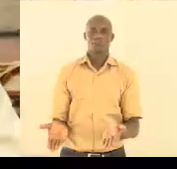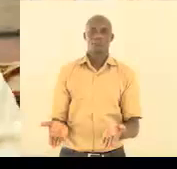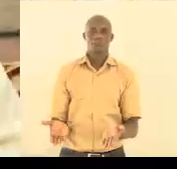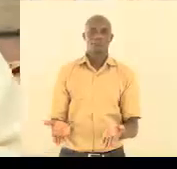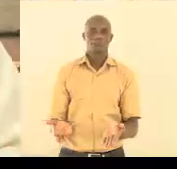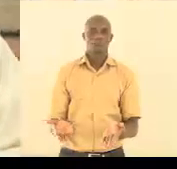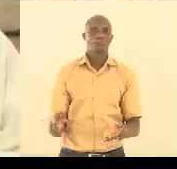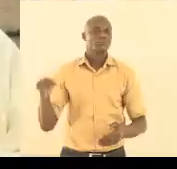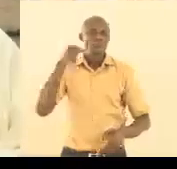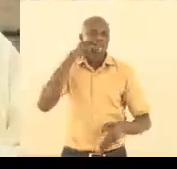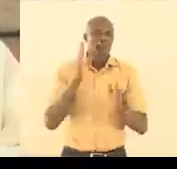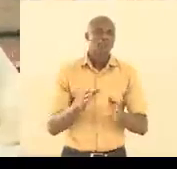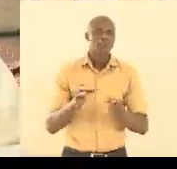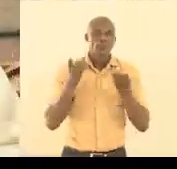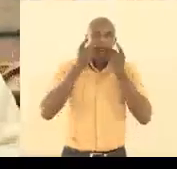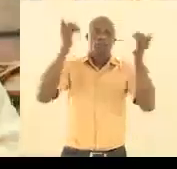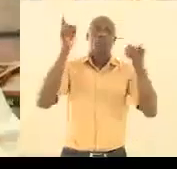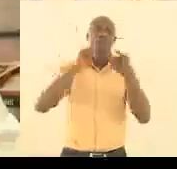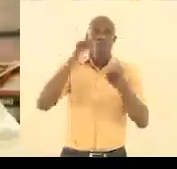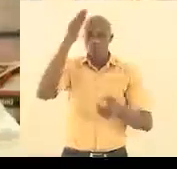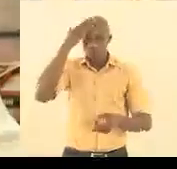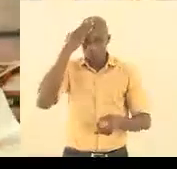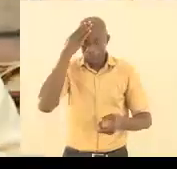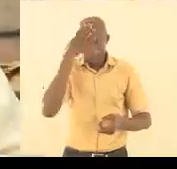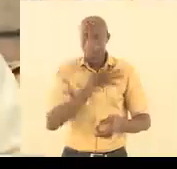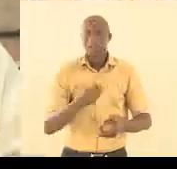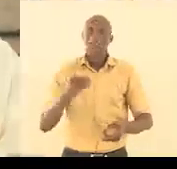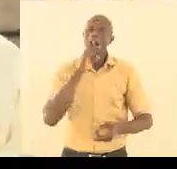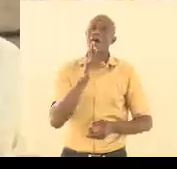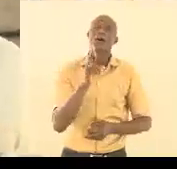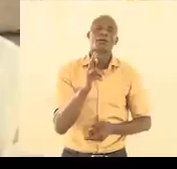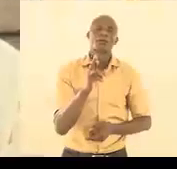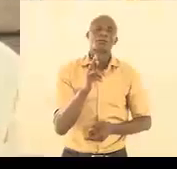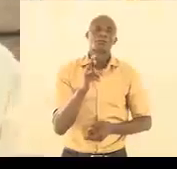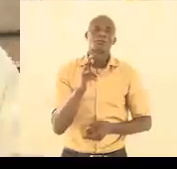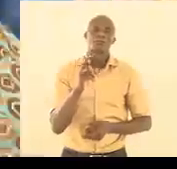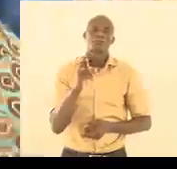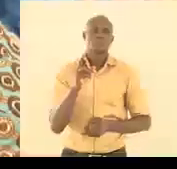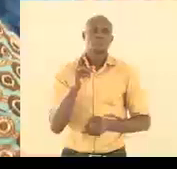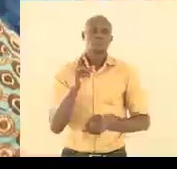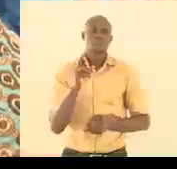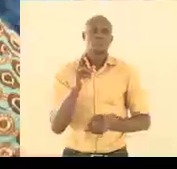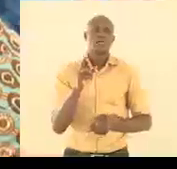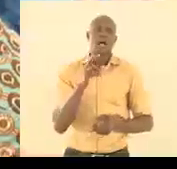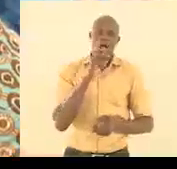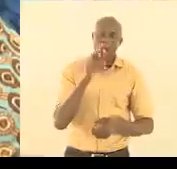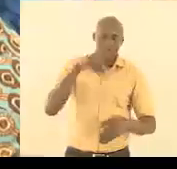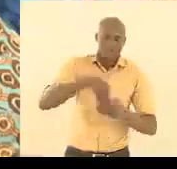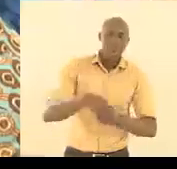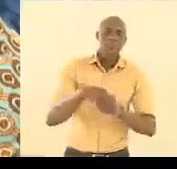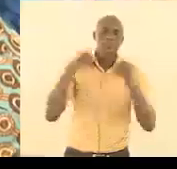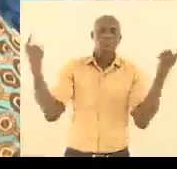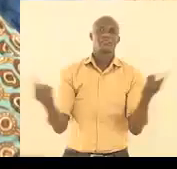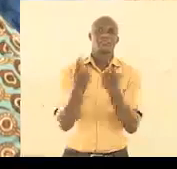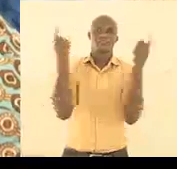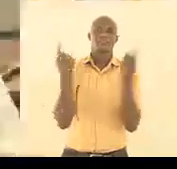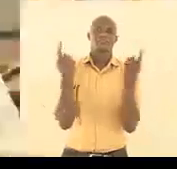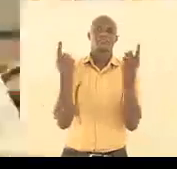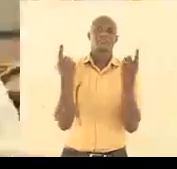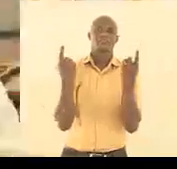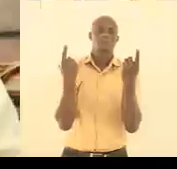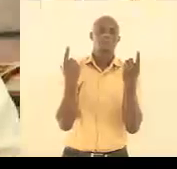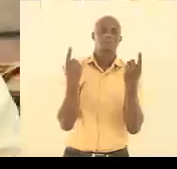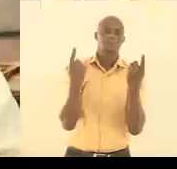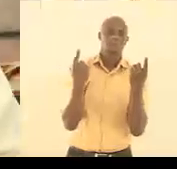your side, Nigerians who claim to know God and are thriving in sin, all kinds of